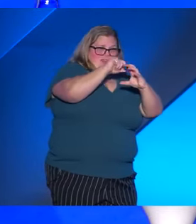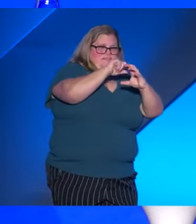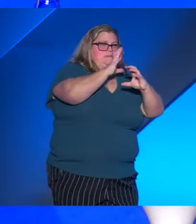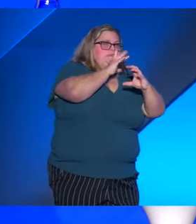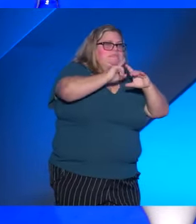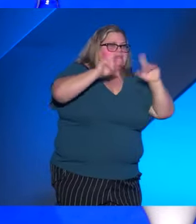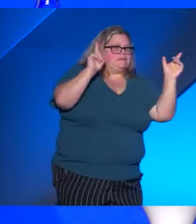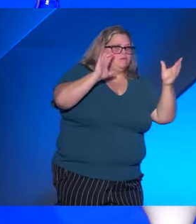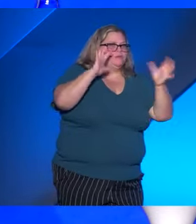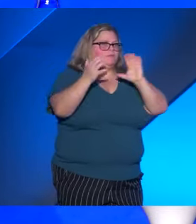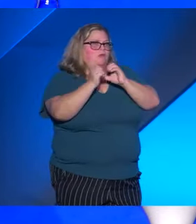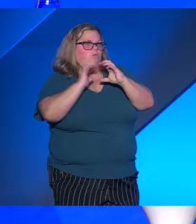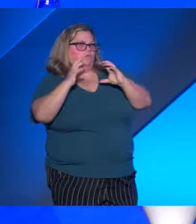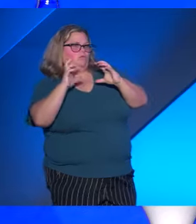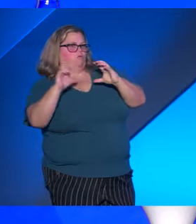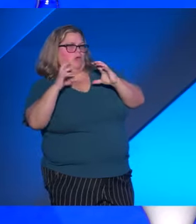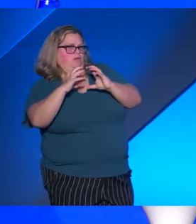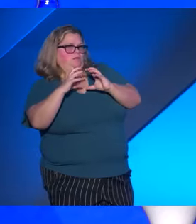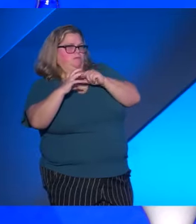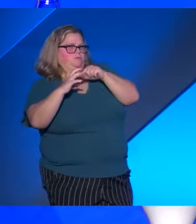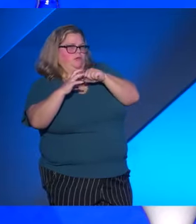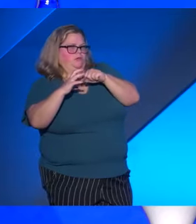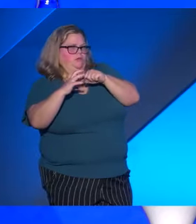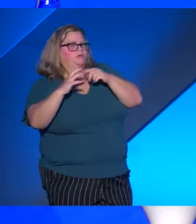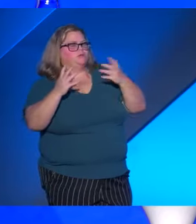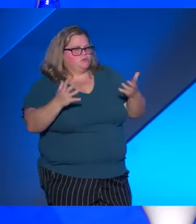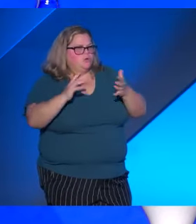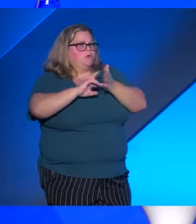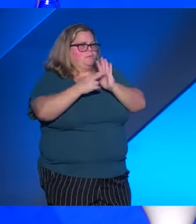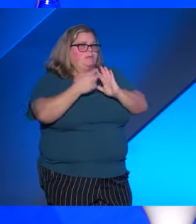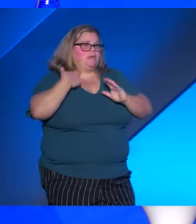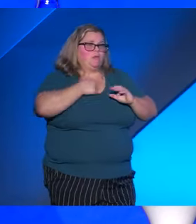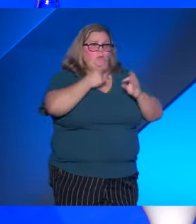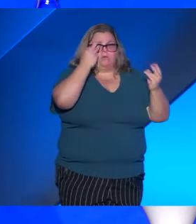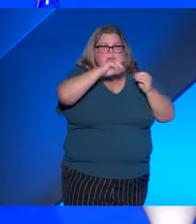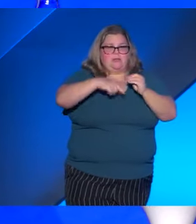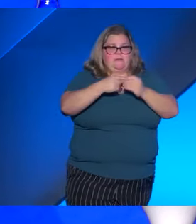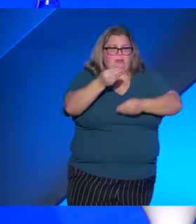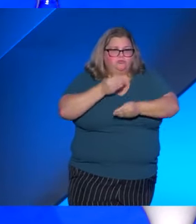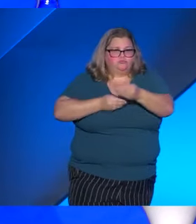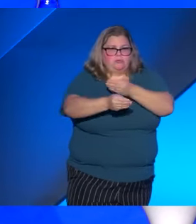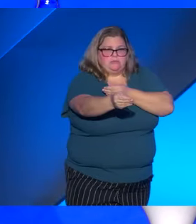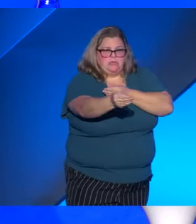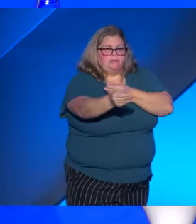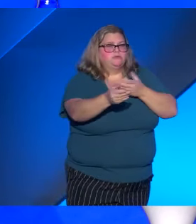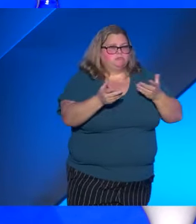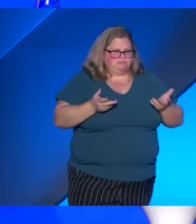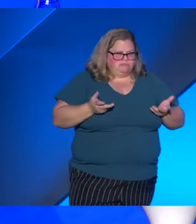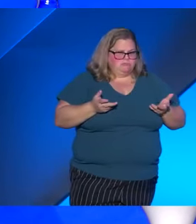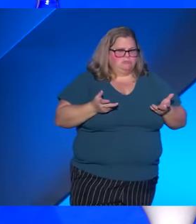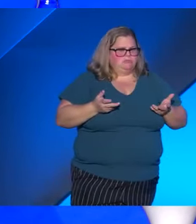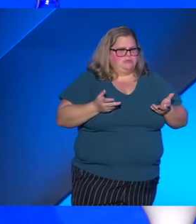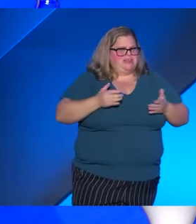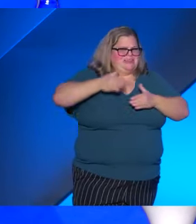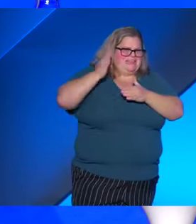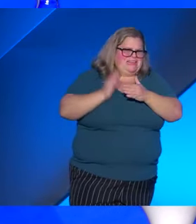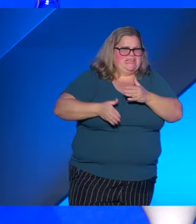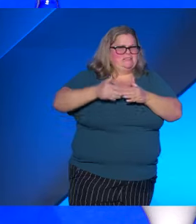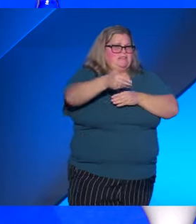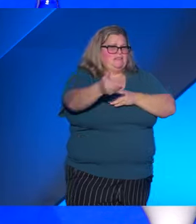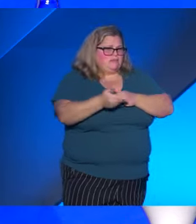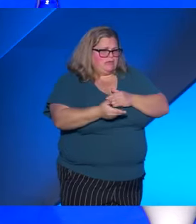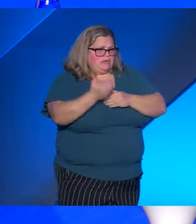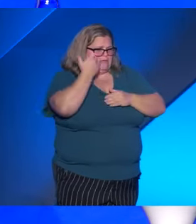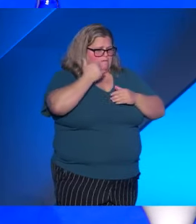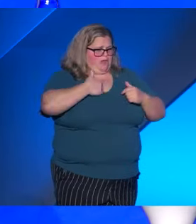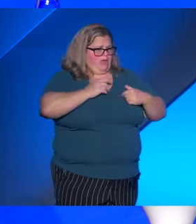we prioritize transactional ways of speaking. And the invitation at ibelong is to invite workforces to